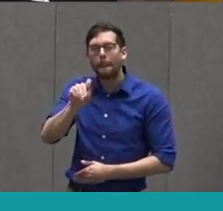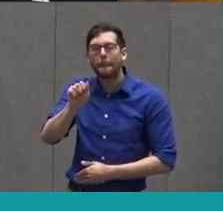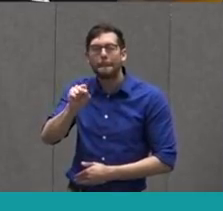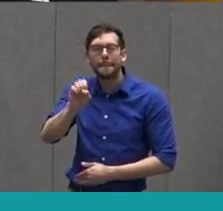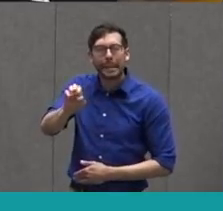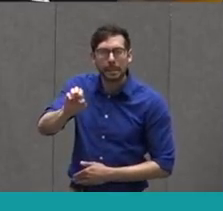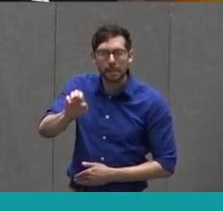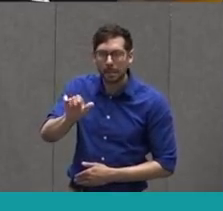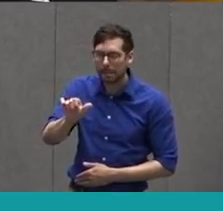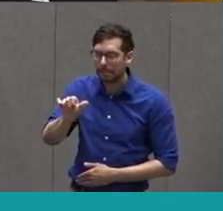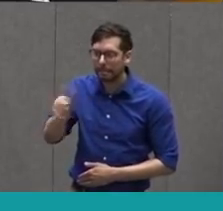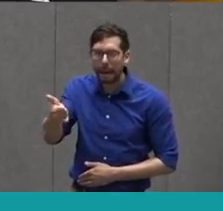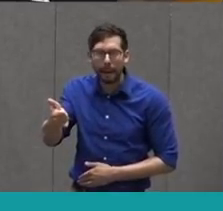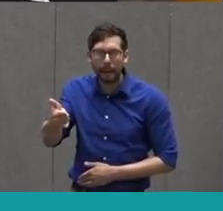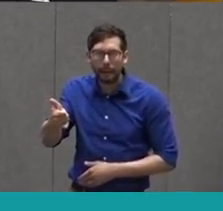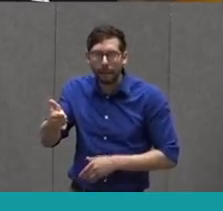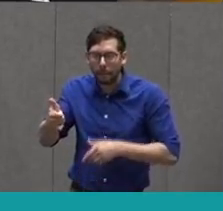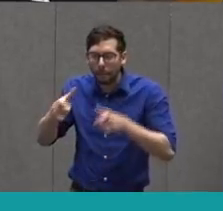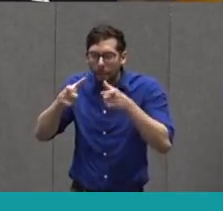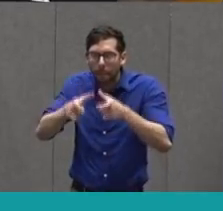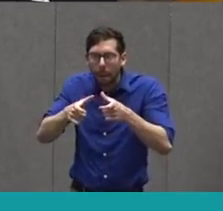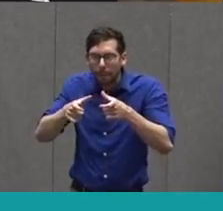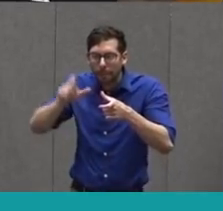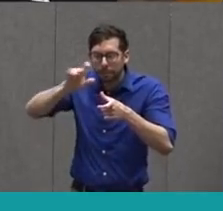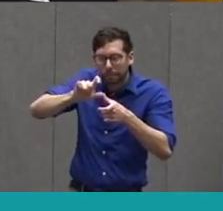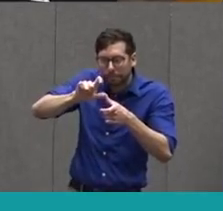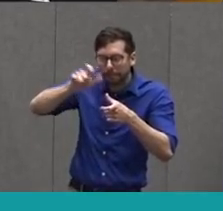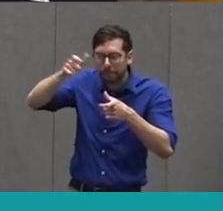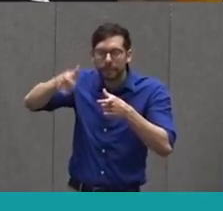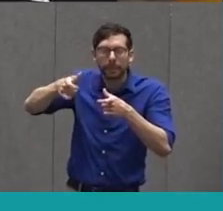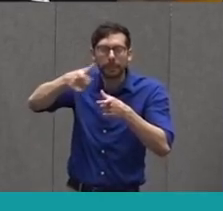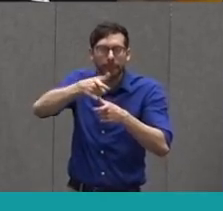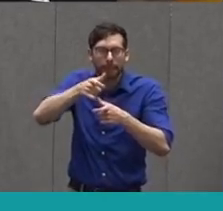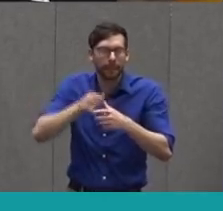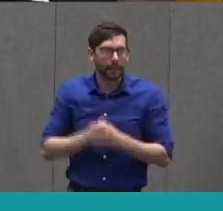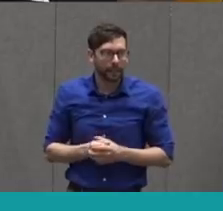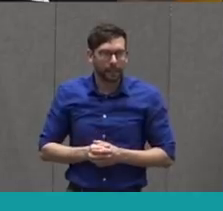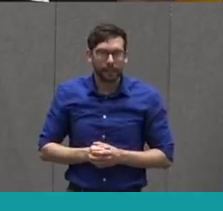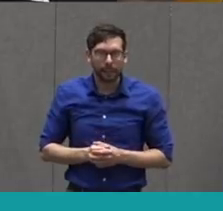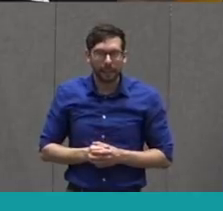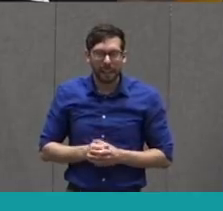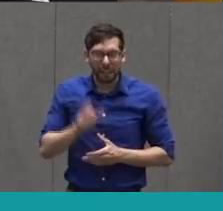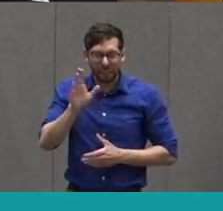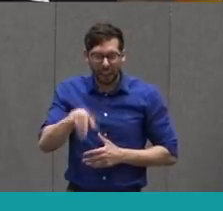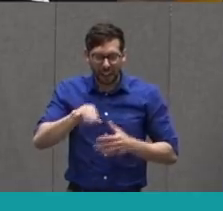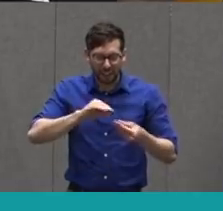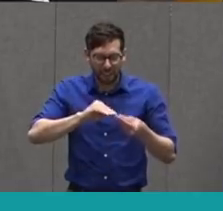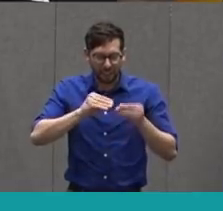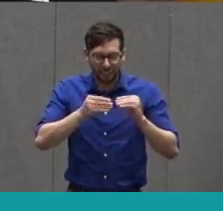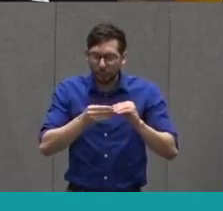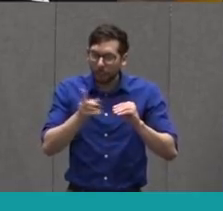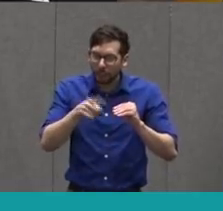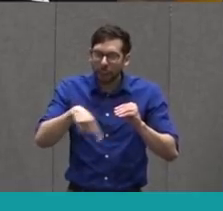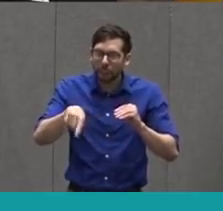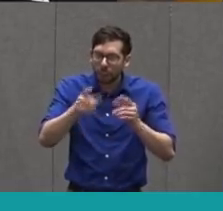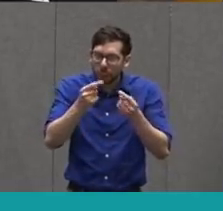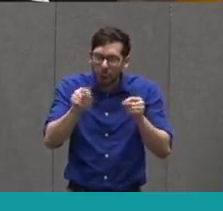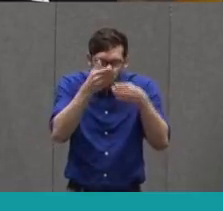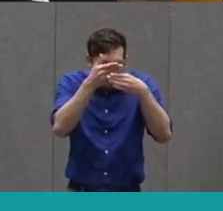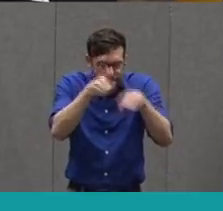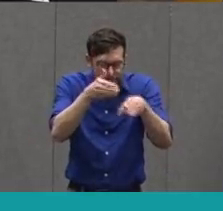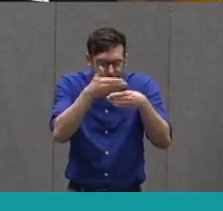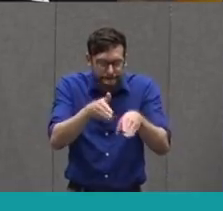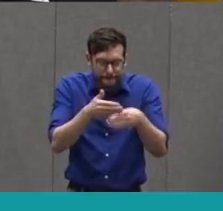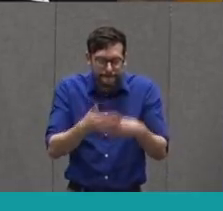be using in my classroom. Did you break that number into base 10